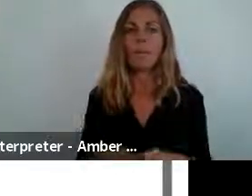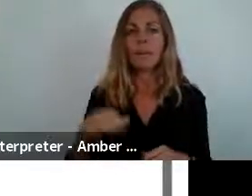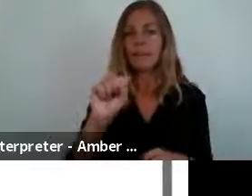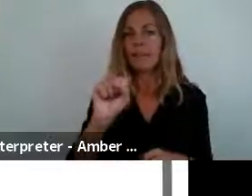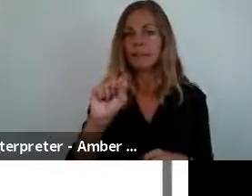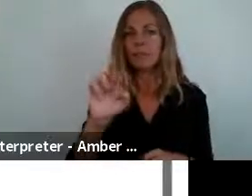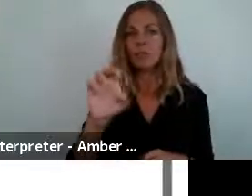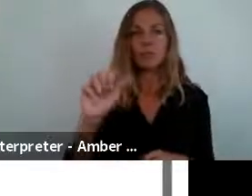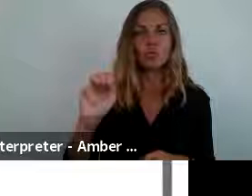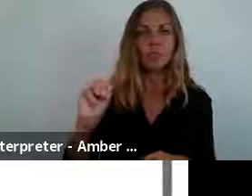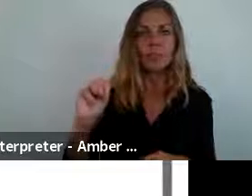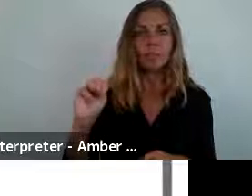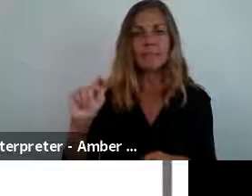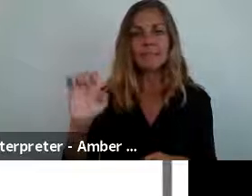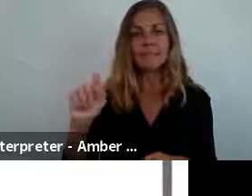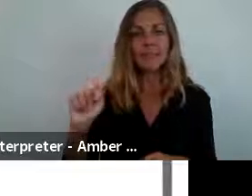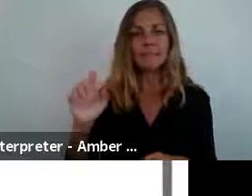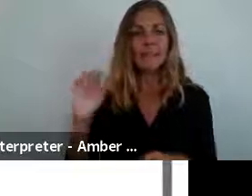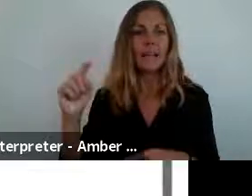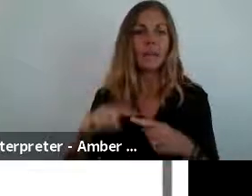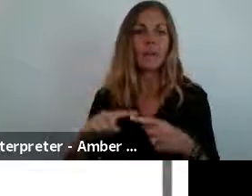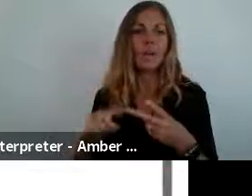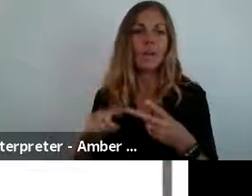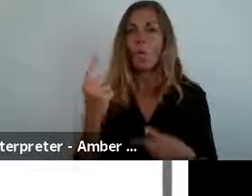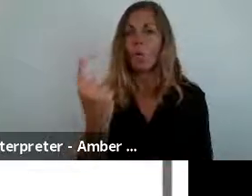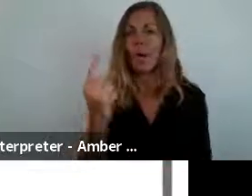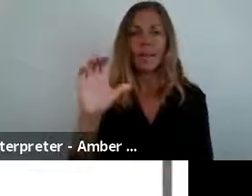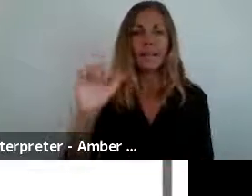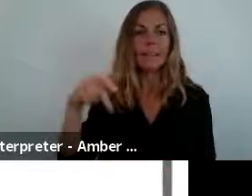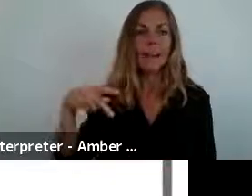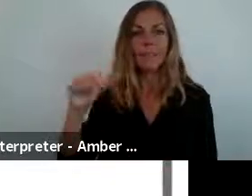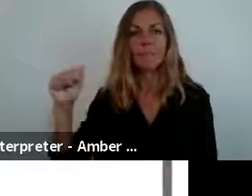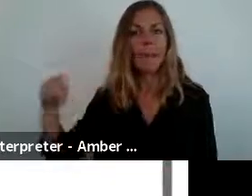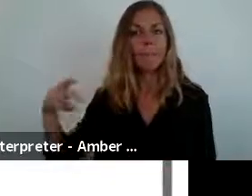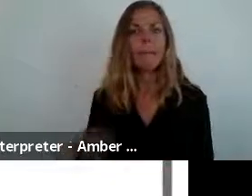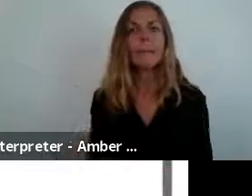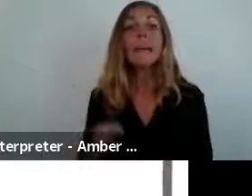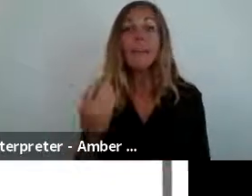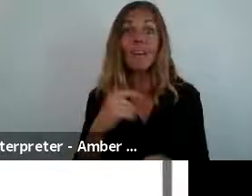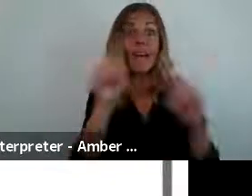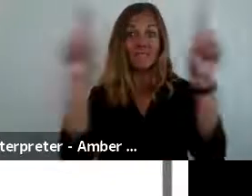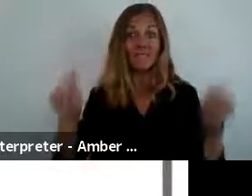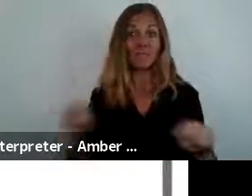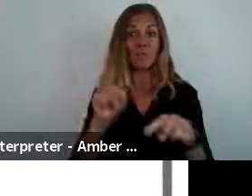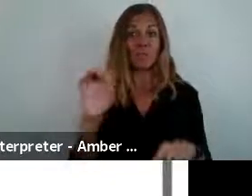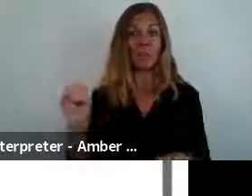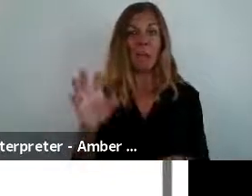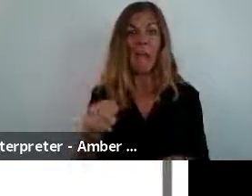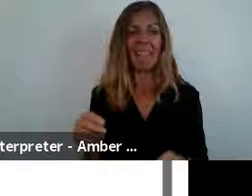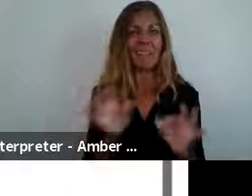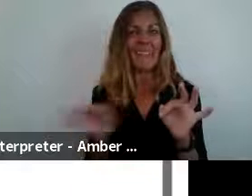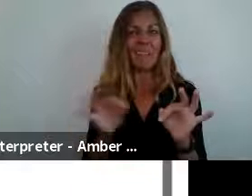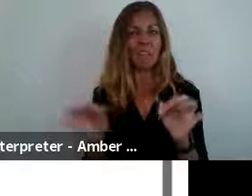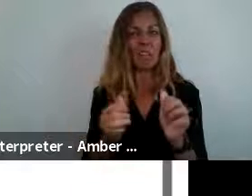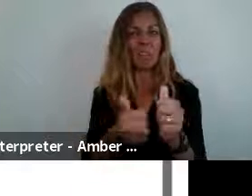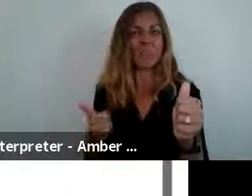and OneCap app. And so let's say I have the Zoom window and I'm watching the captions and it's not good. It's really delayed.